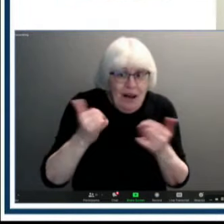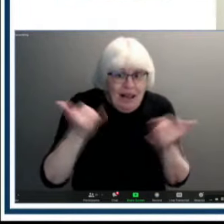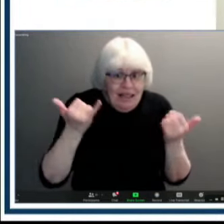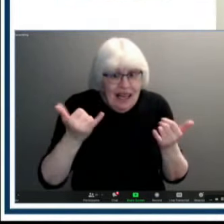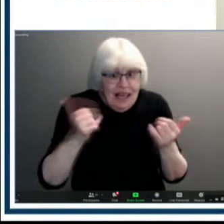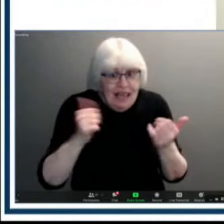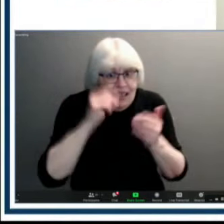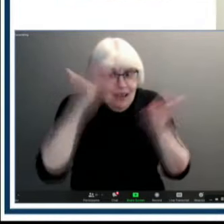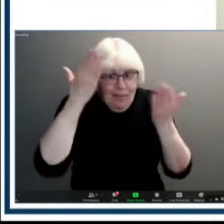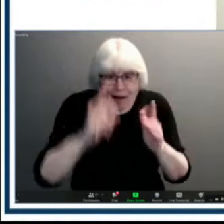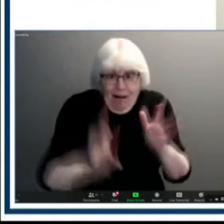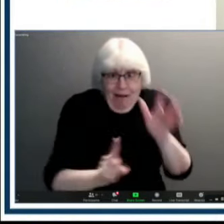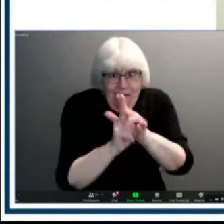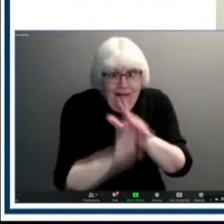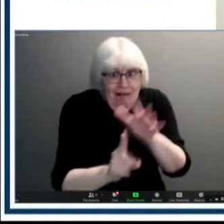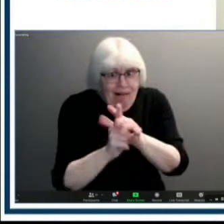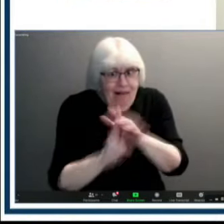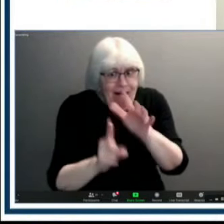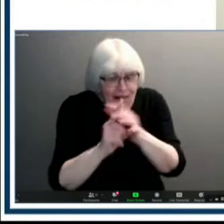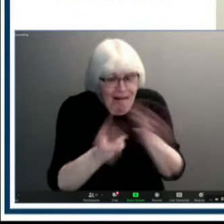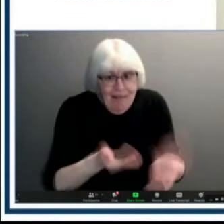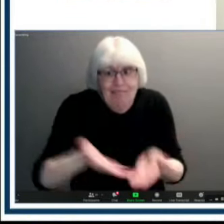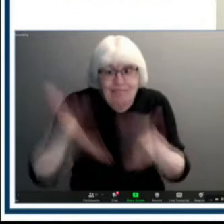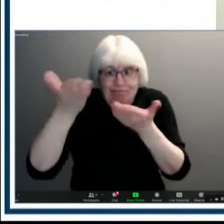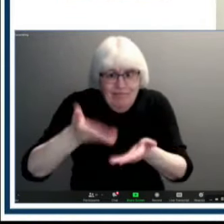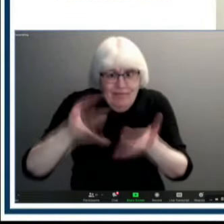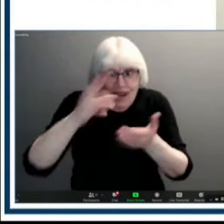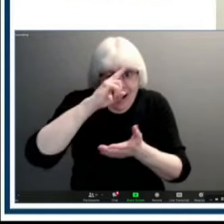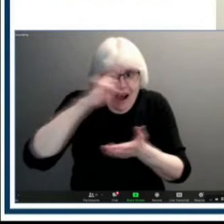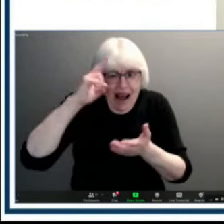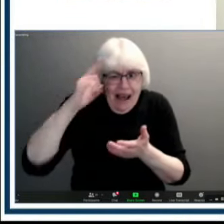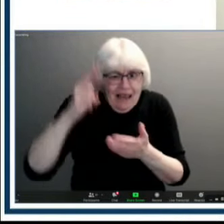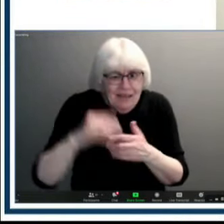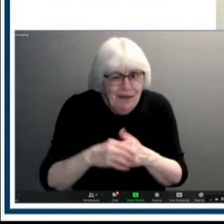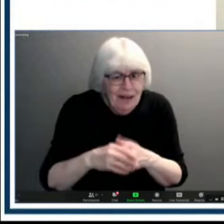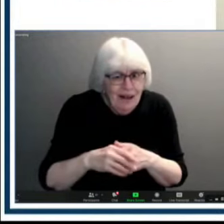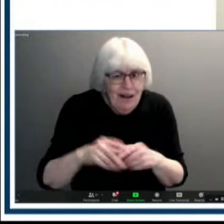into supporting workers who can't get to work?